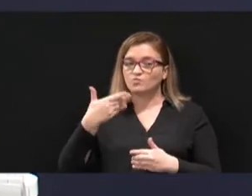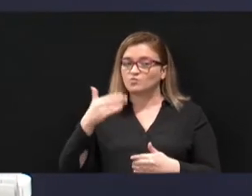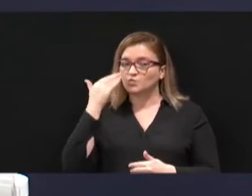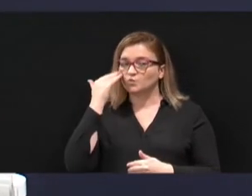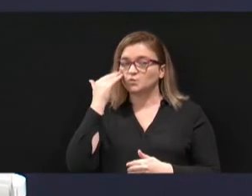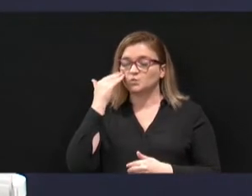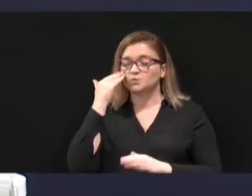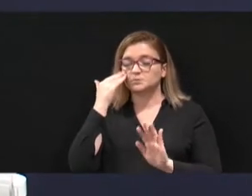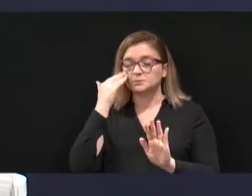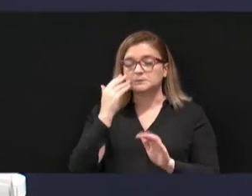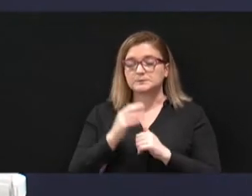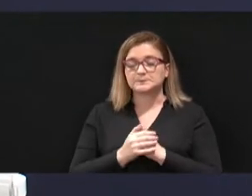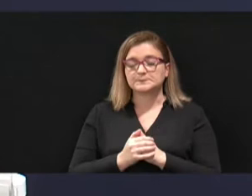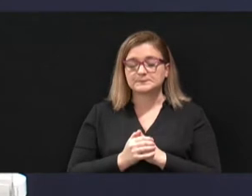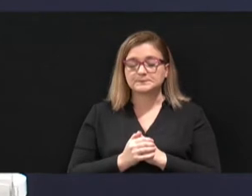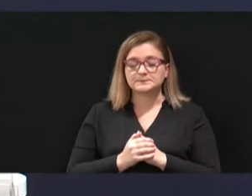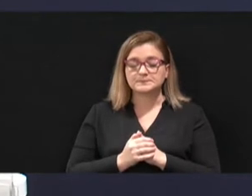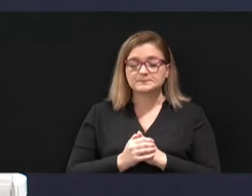Okay.